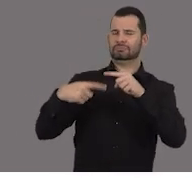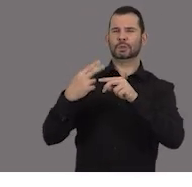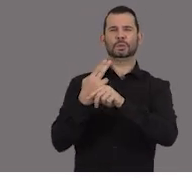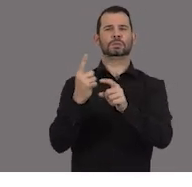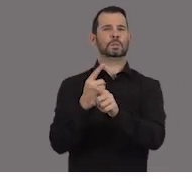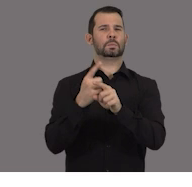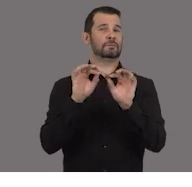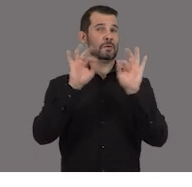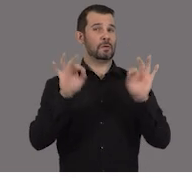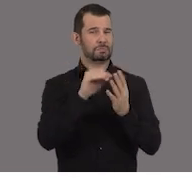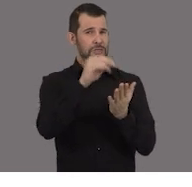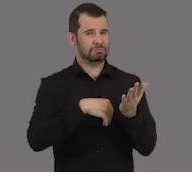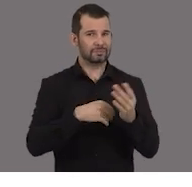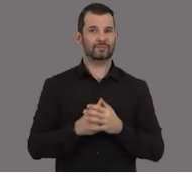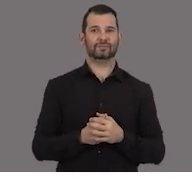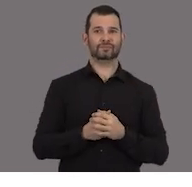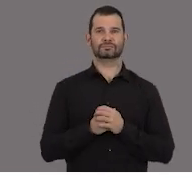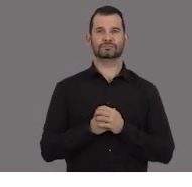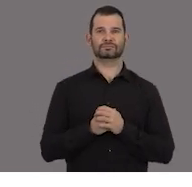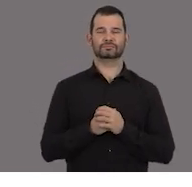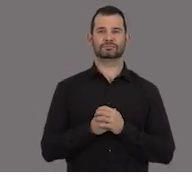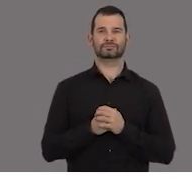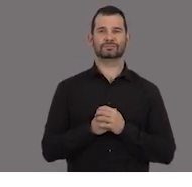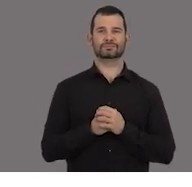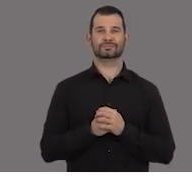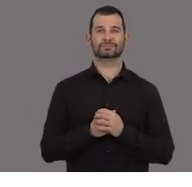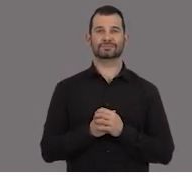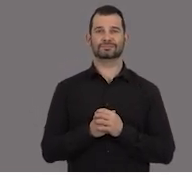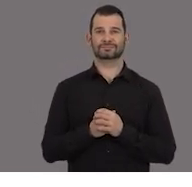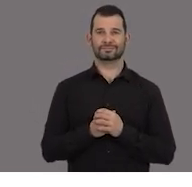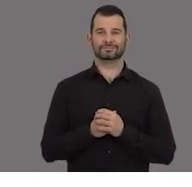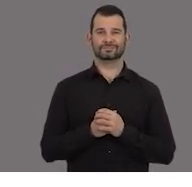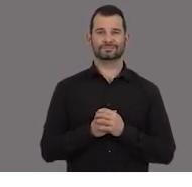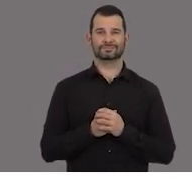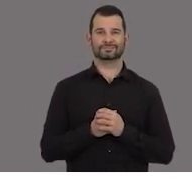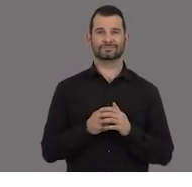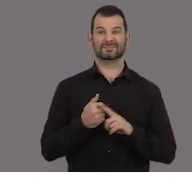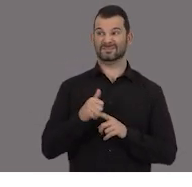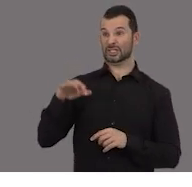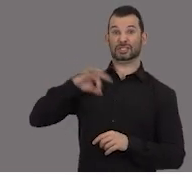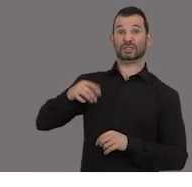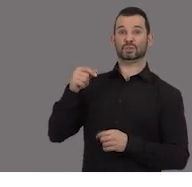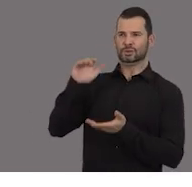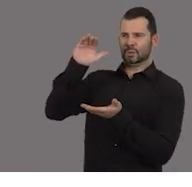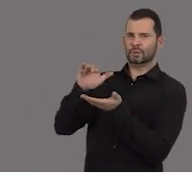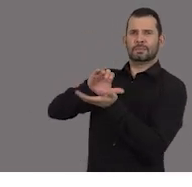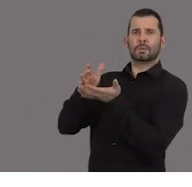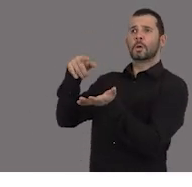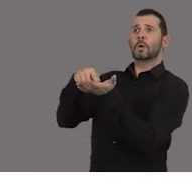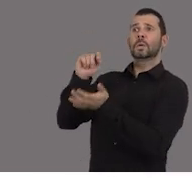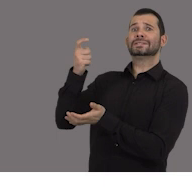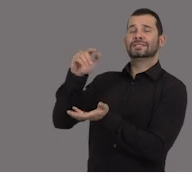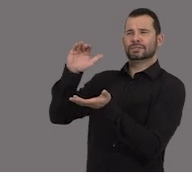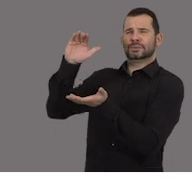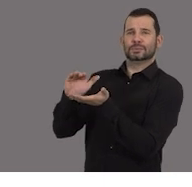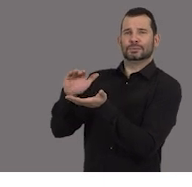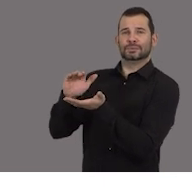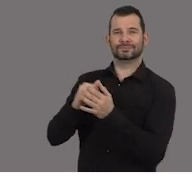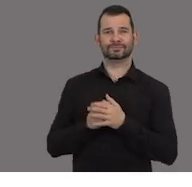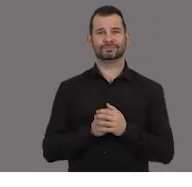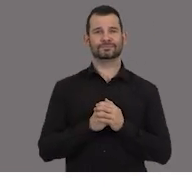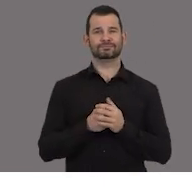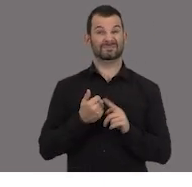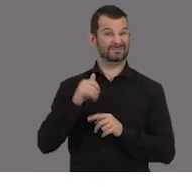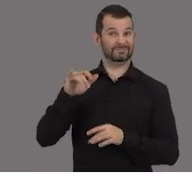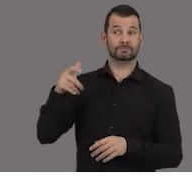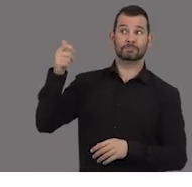a year using the appropriate forms. Credits are something you can claim when you do your taxes. They